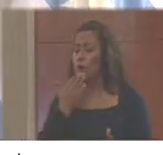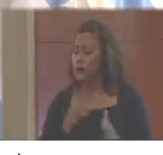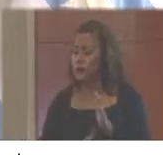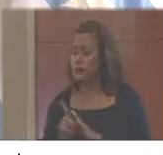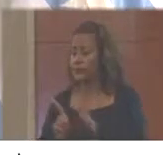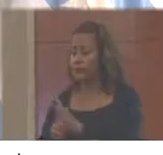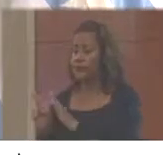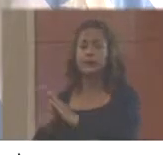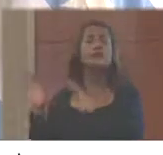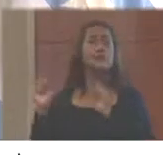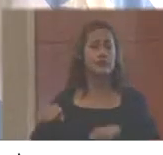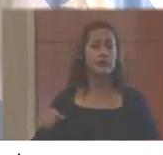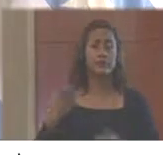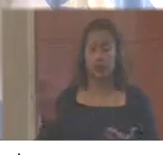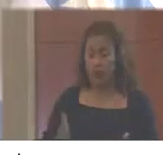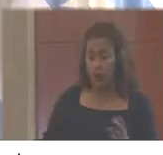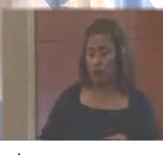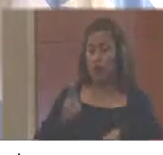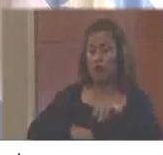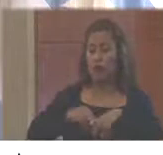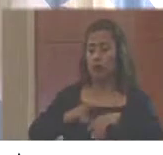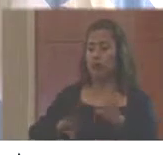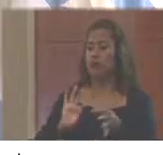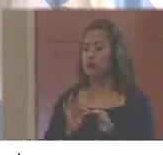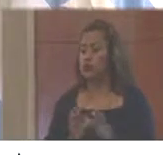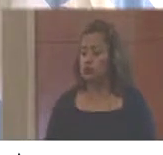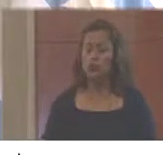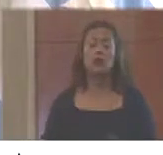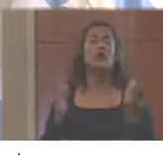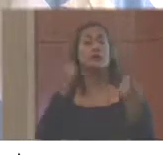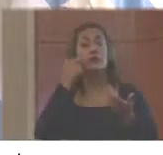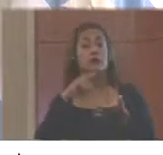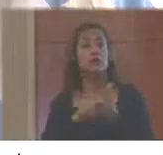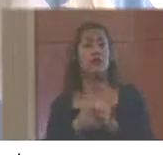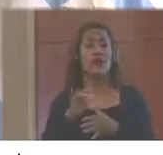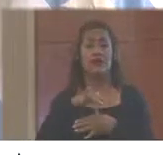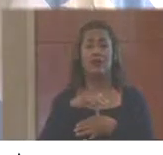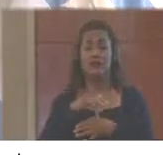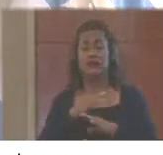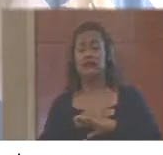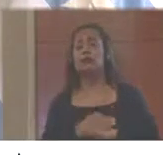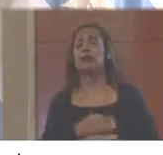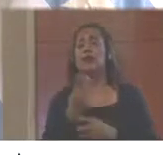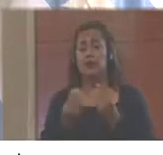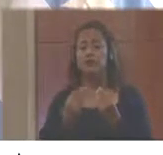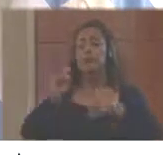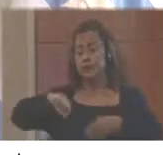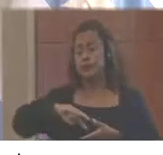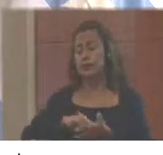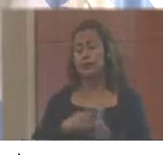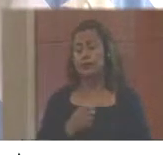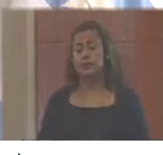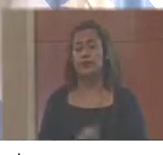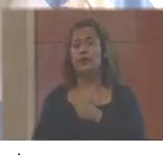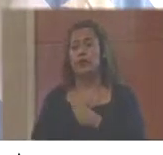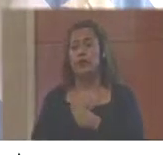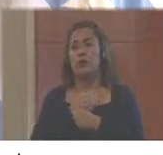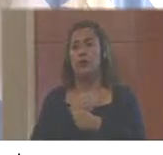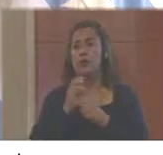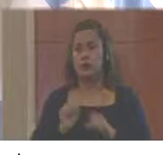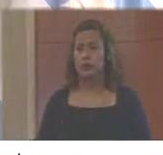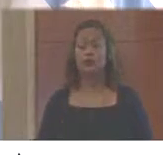against risk is fail-safe investment. A robust agenda for disaster risk reduction must